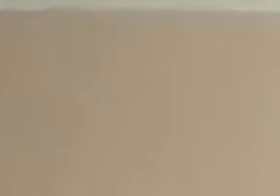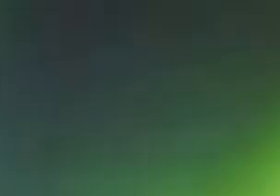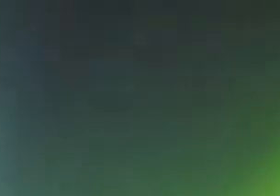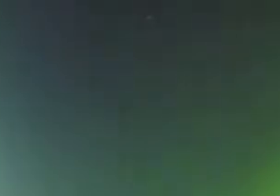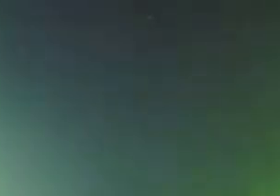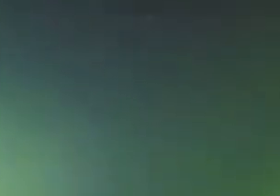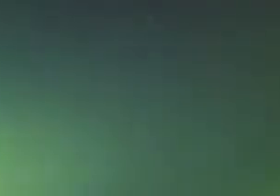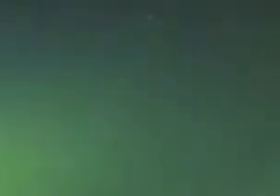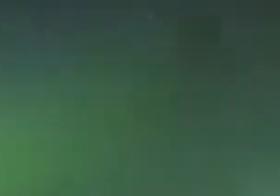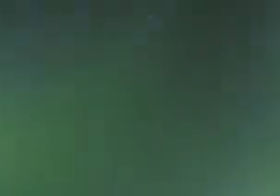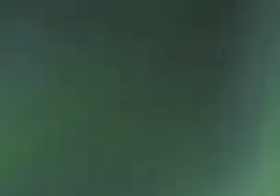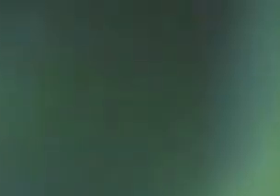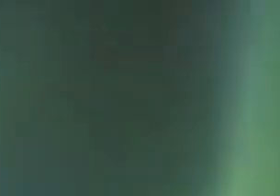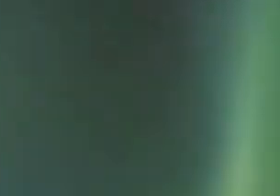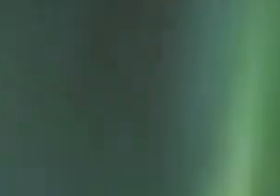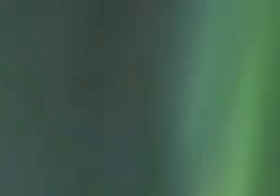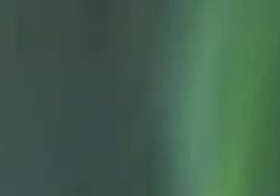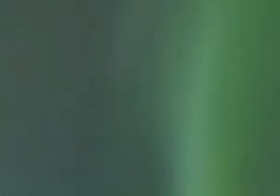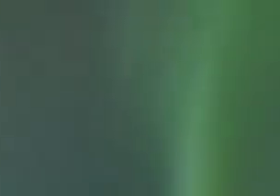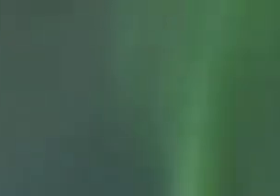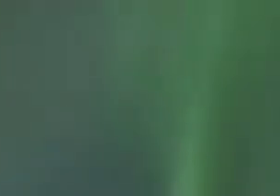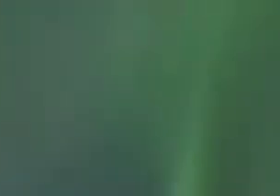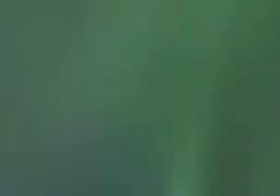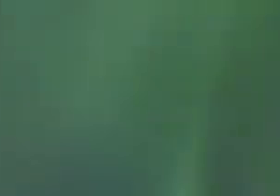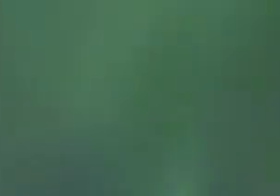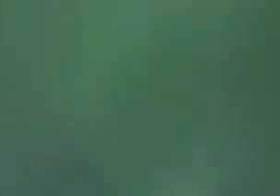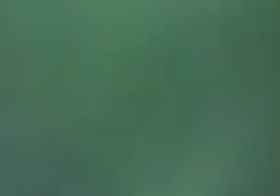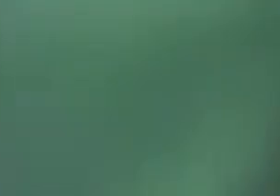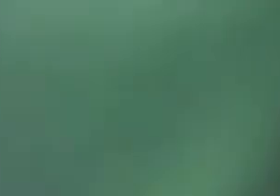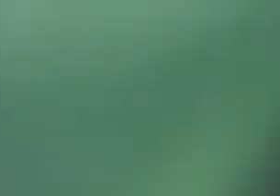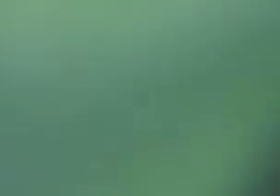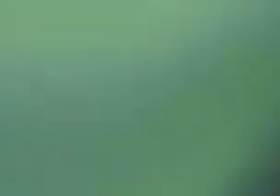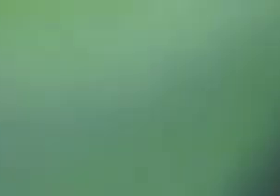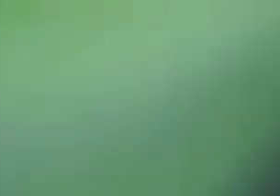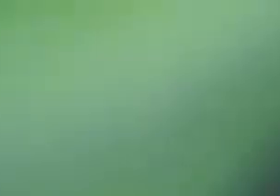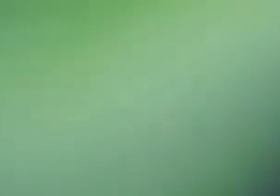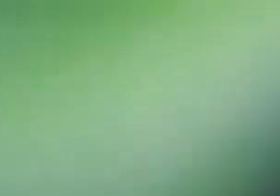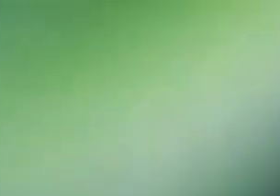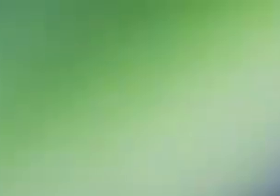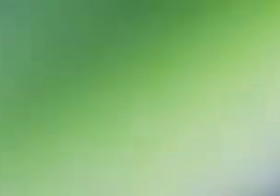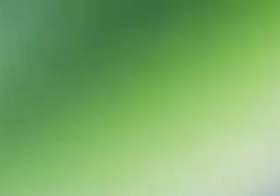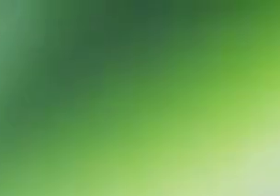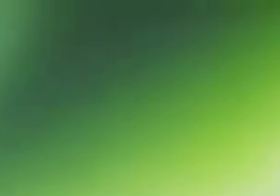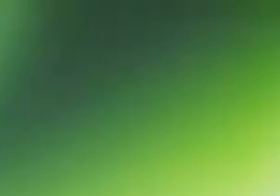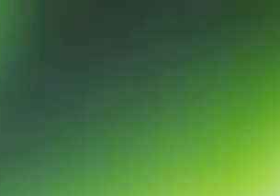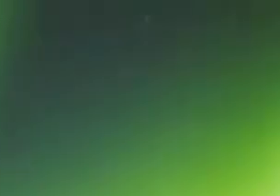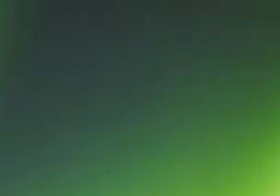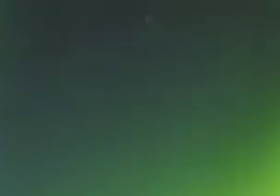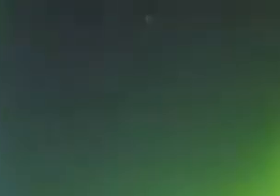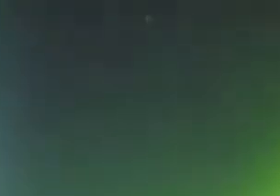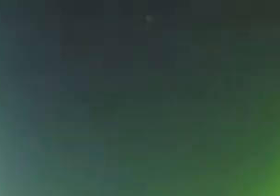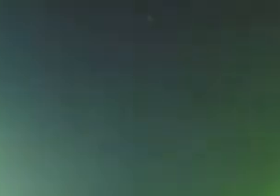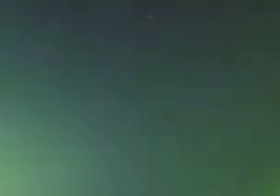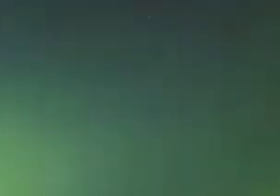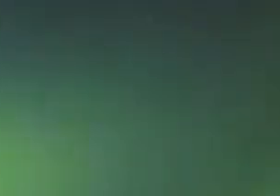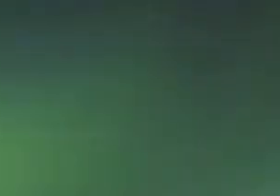Okay, thank you, Ms. Thorne. So I think with that, we want to make sure that we provided